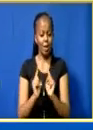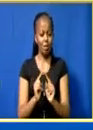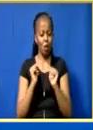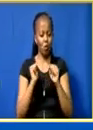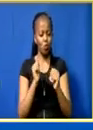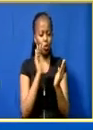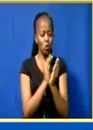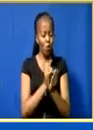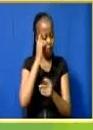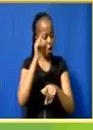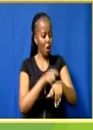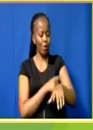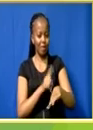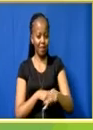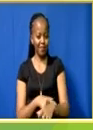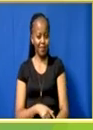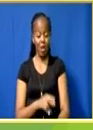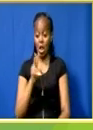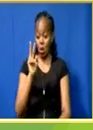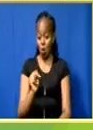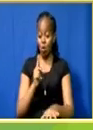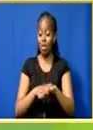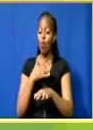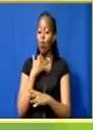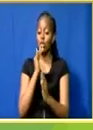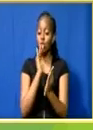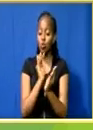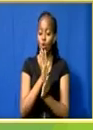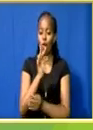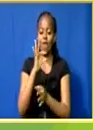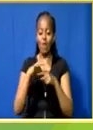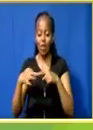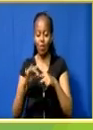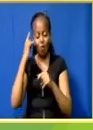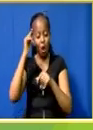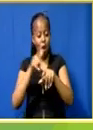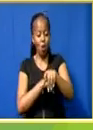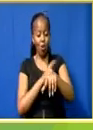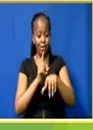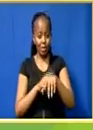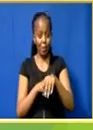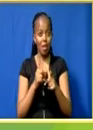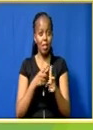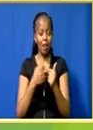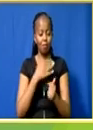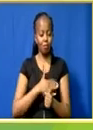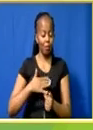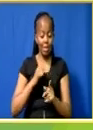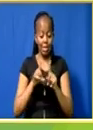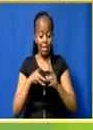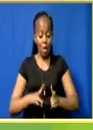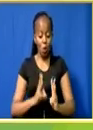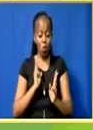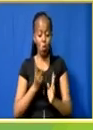it preserve it for a longer time? No. So, when you want to preserve your vegetables for a longer period, mm-hmm. just like the way we